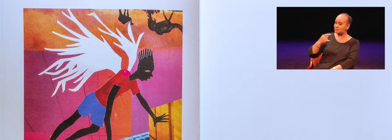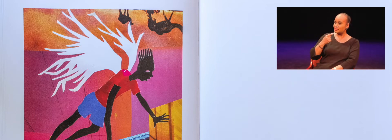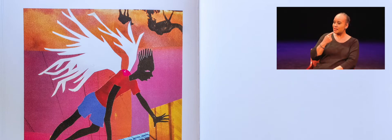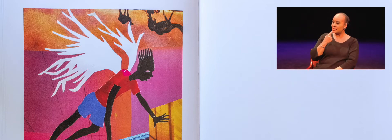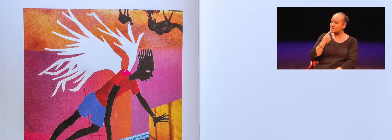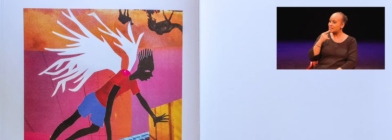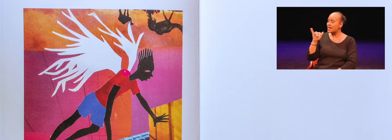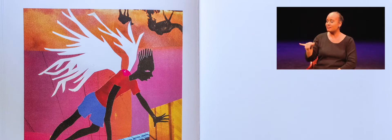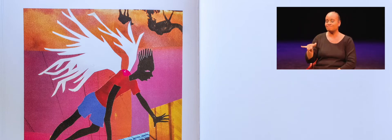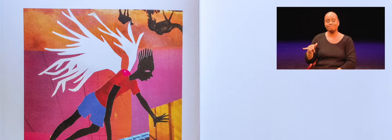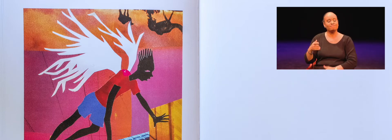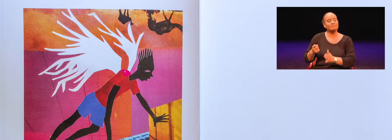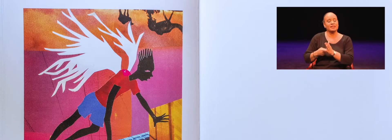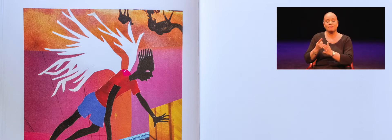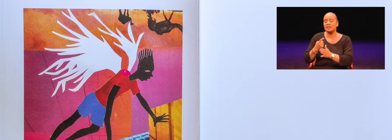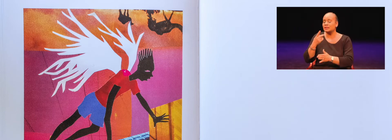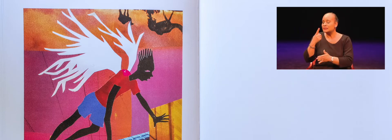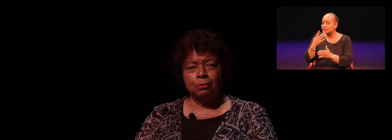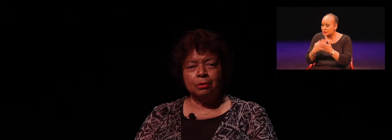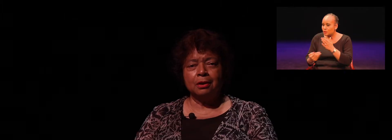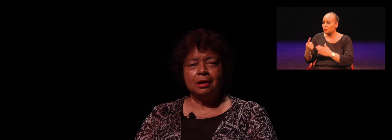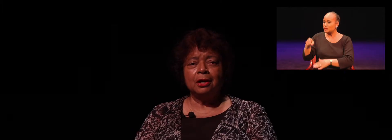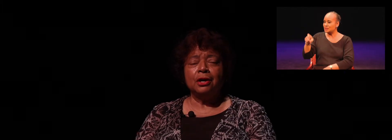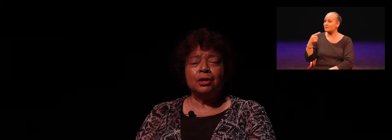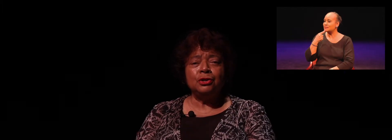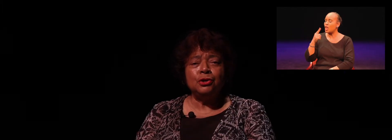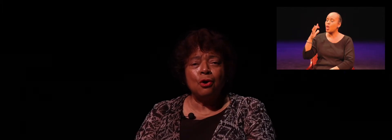him what someone should have long ago.